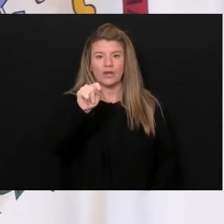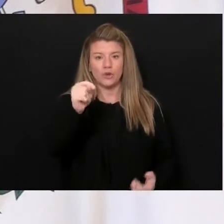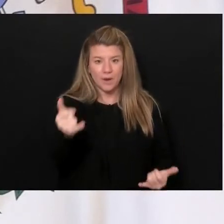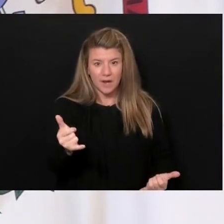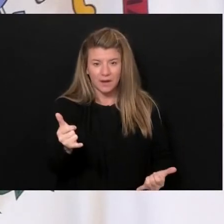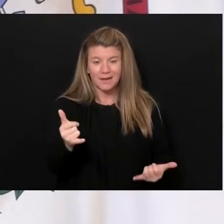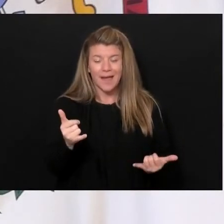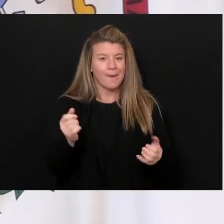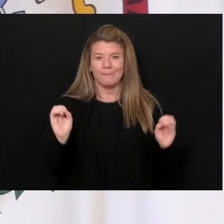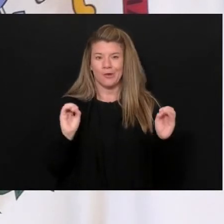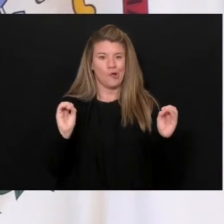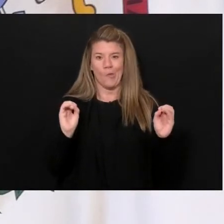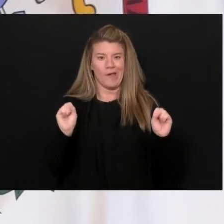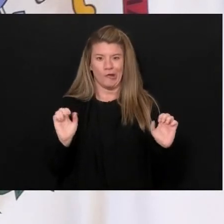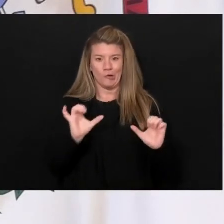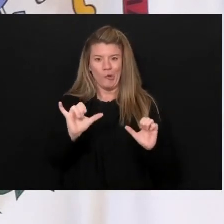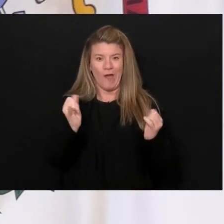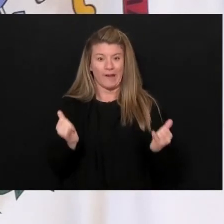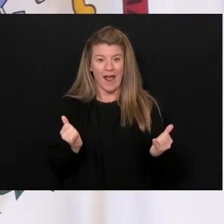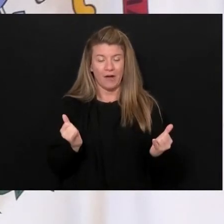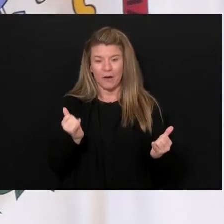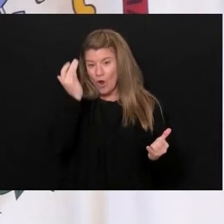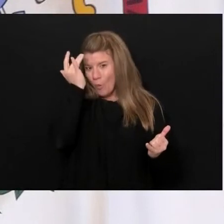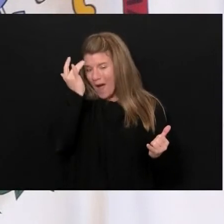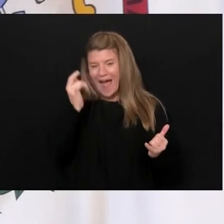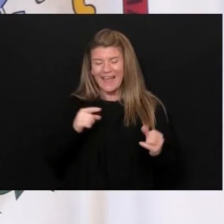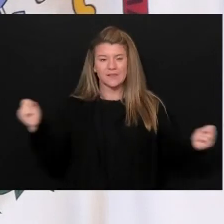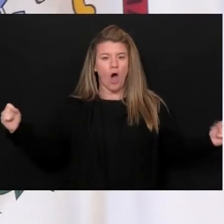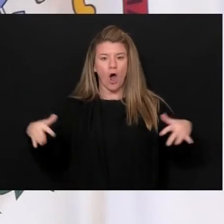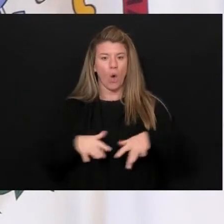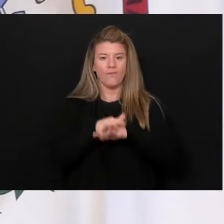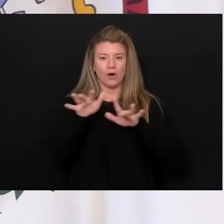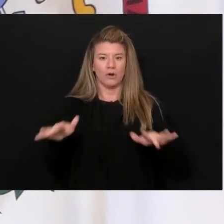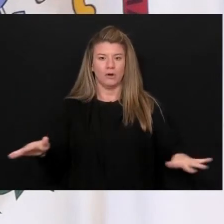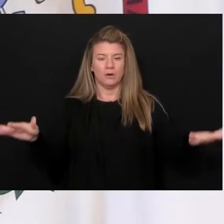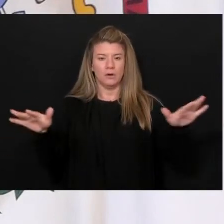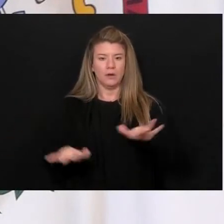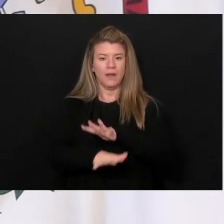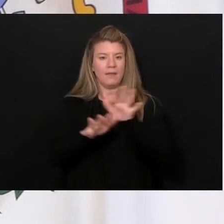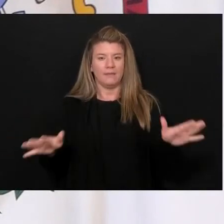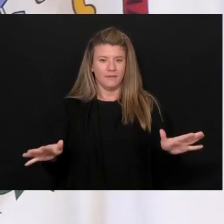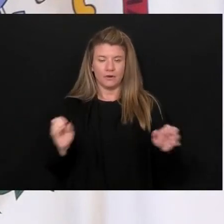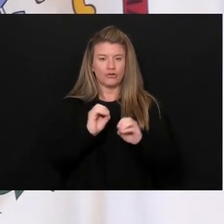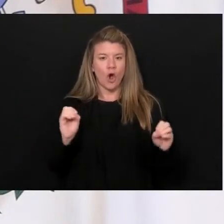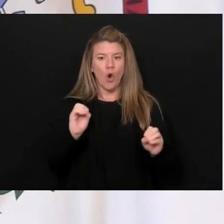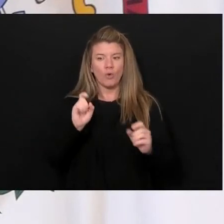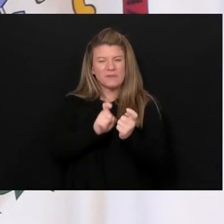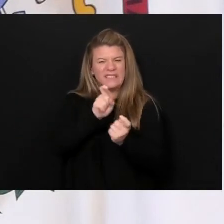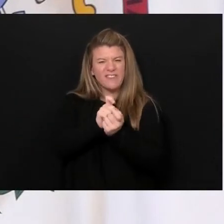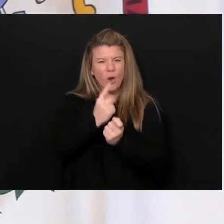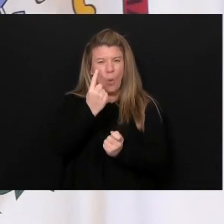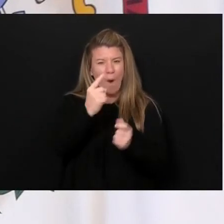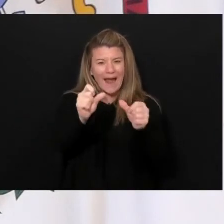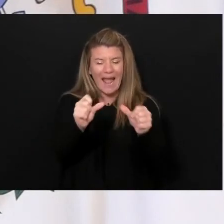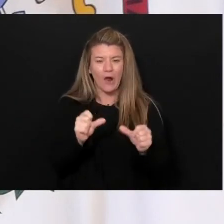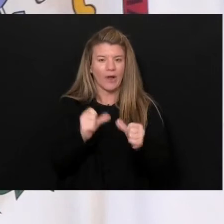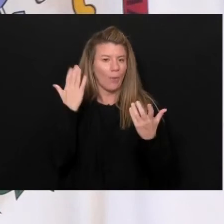But we can't do that right now because it's coming in too many different directions. But nevertheless, you